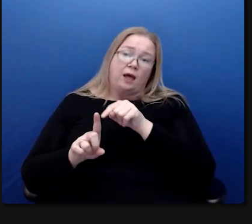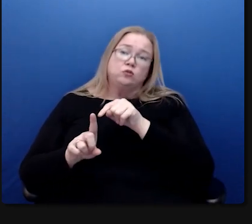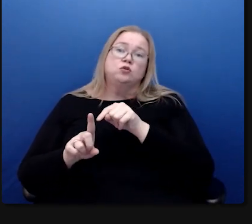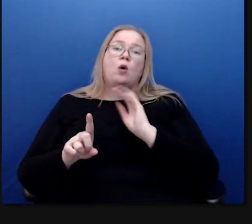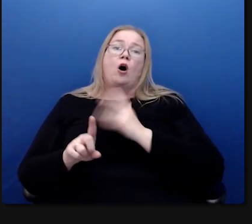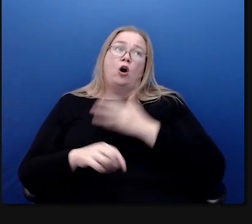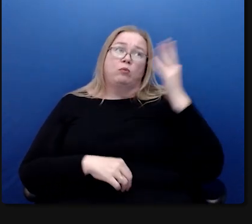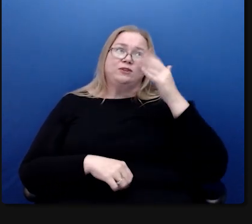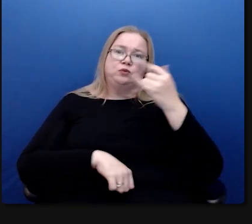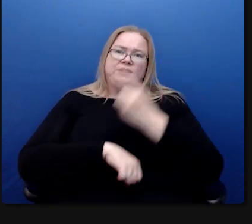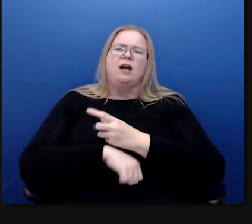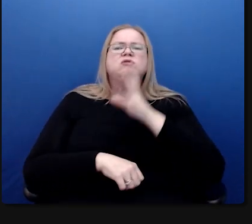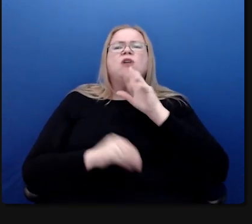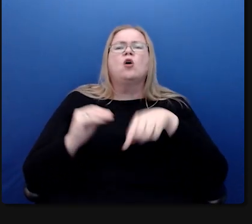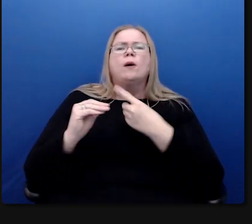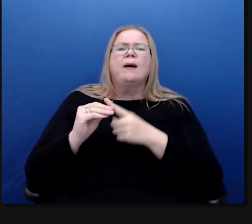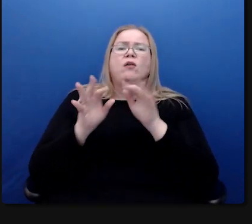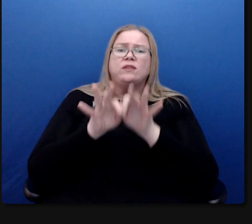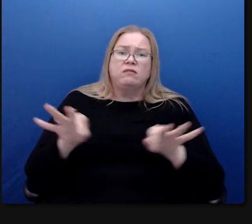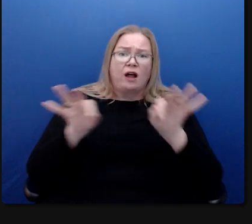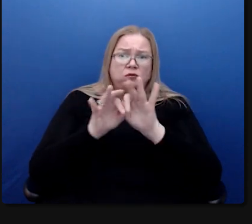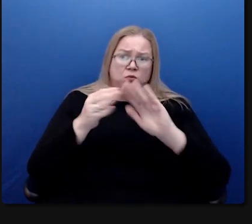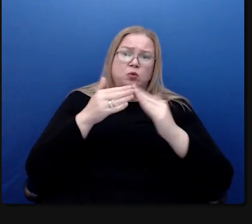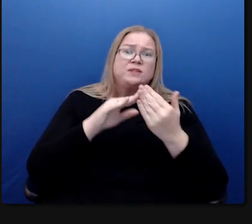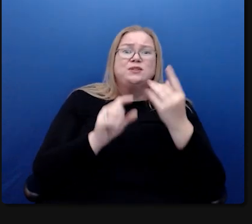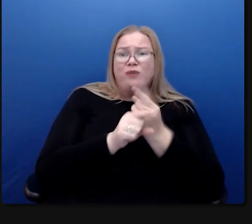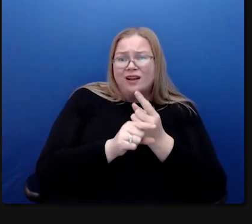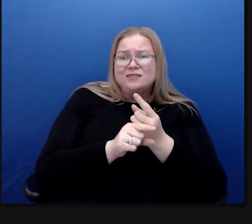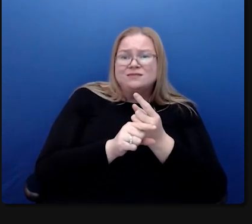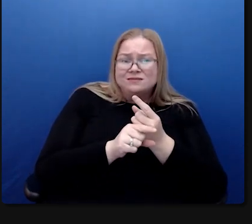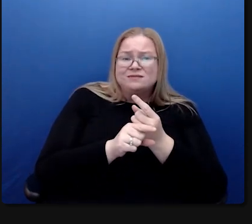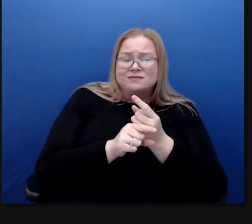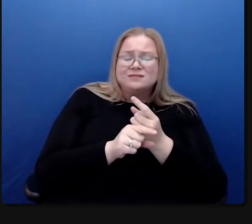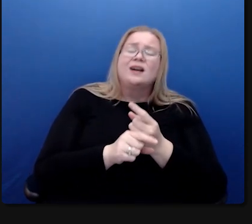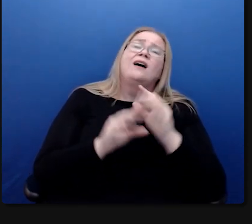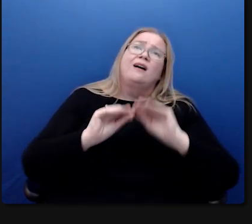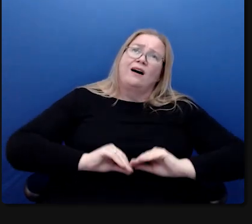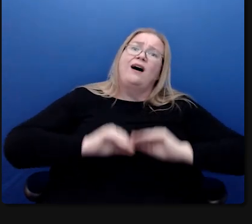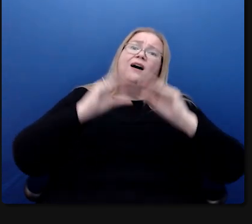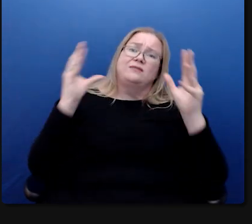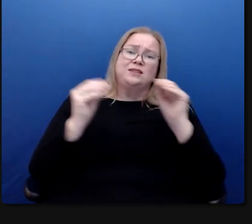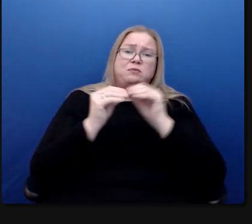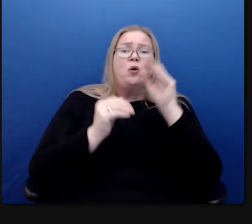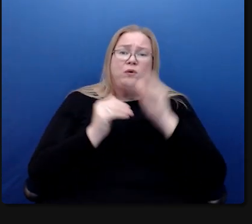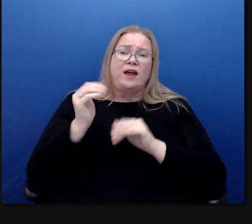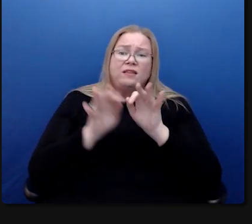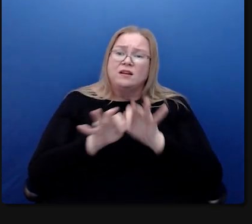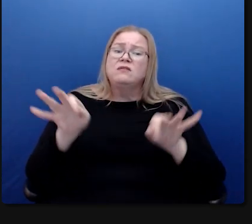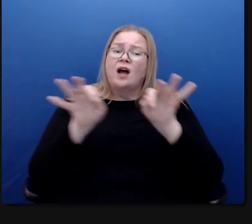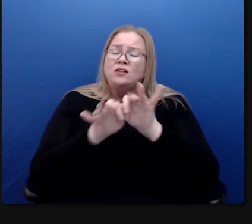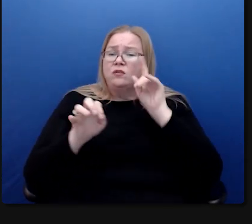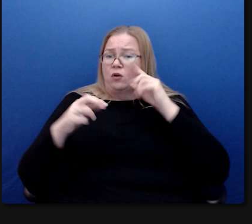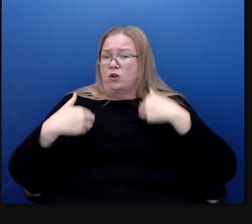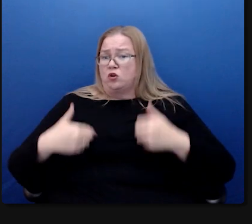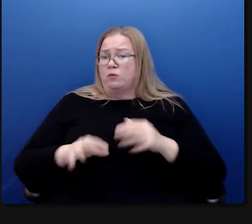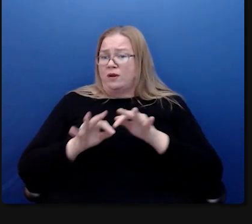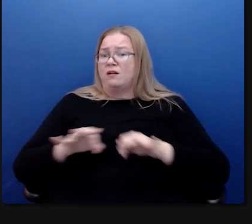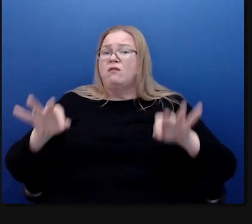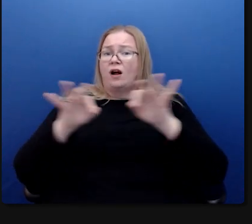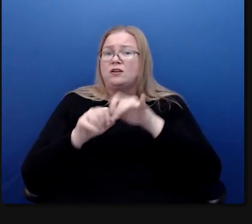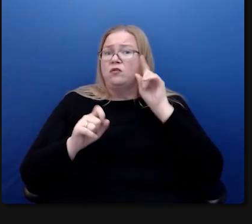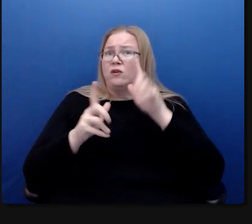idiot upside down, right? They can do that per topic. They can say that anything that's above a risk 3 will be filtered